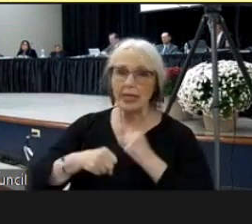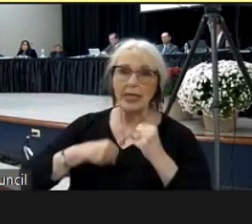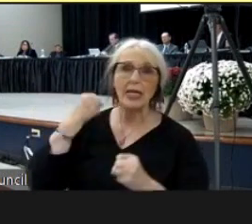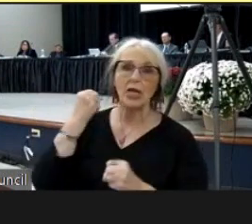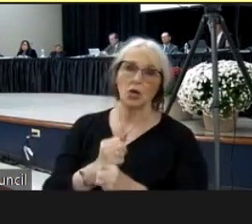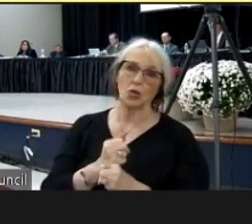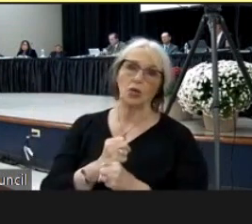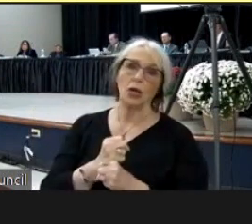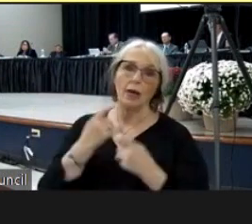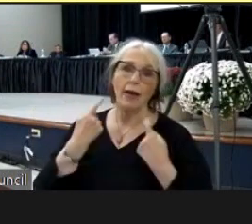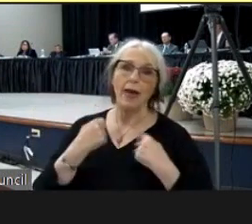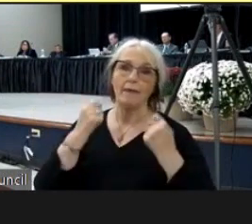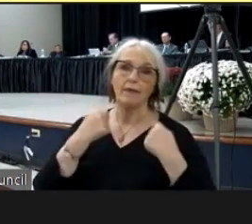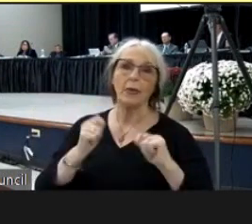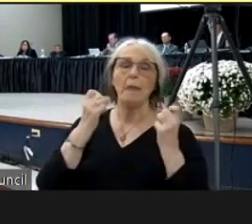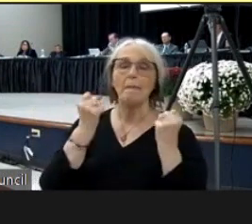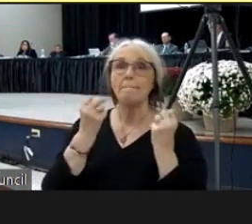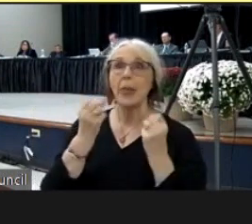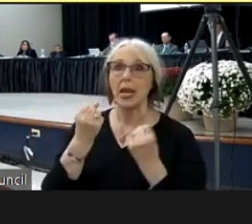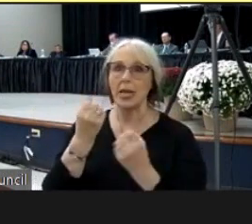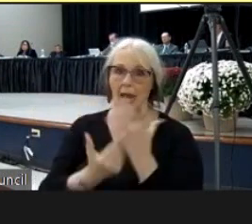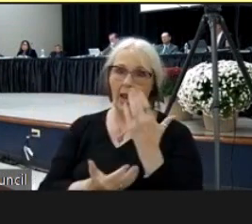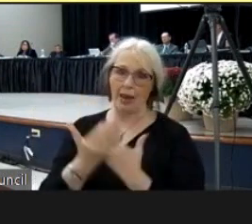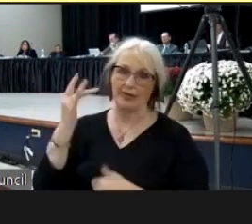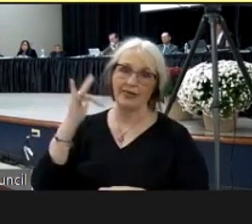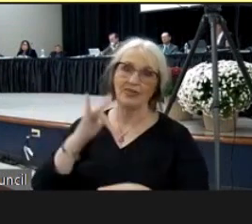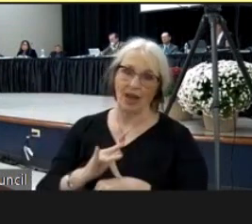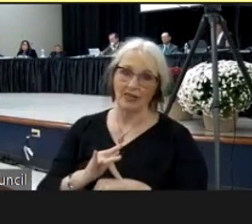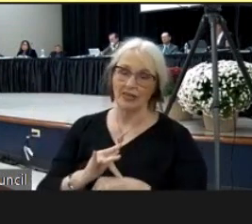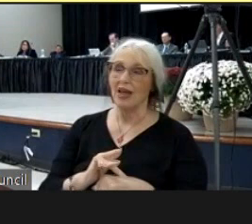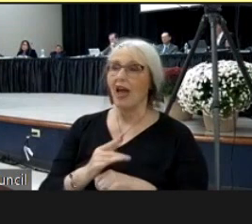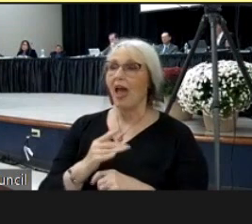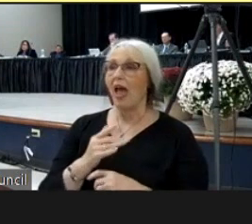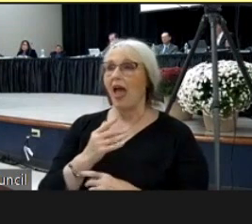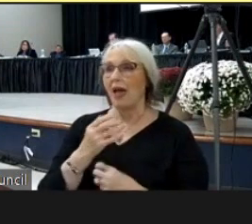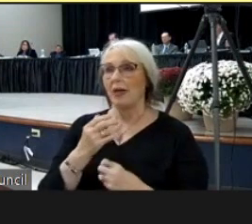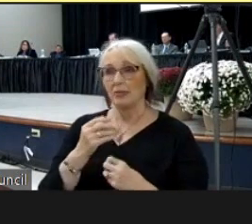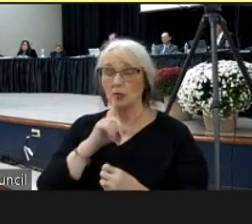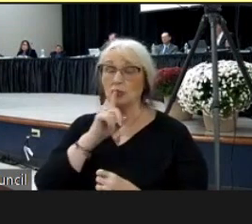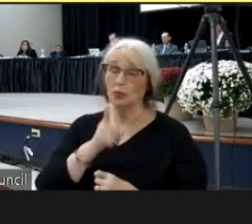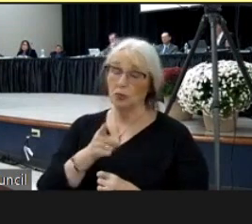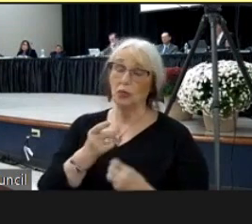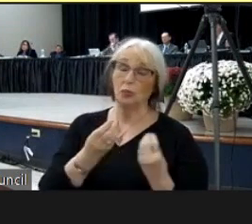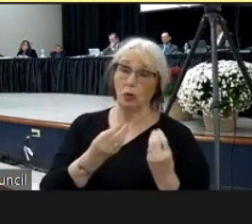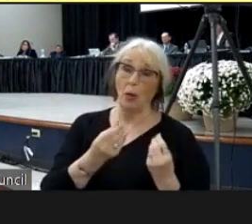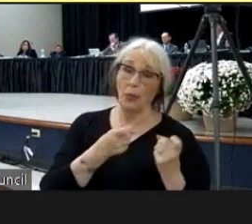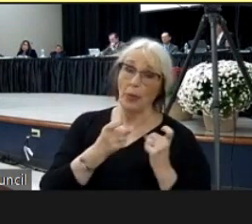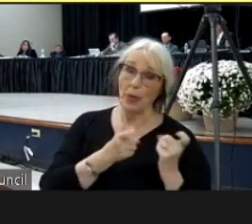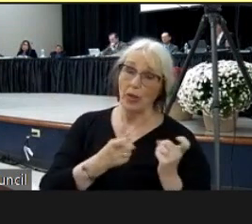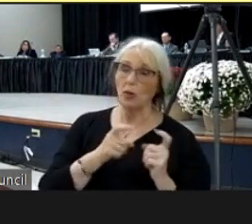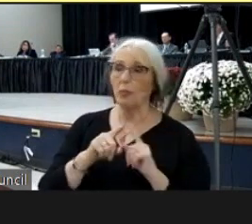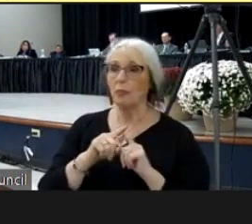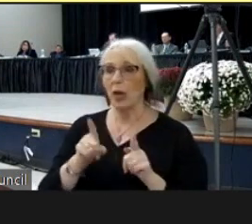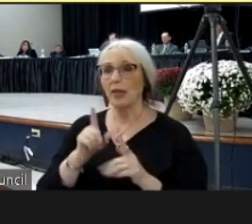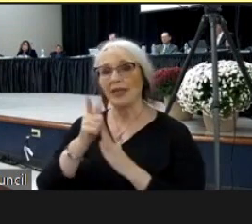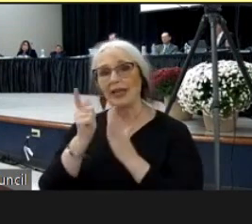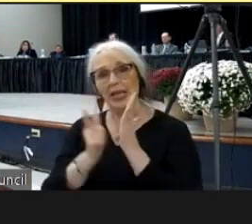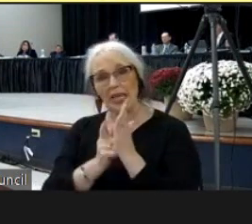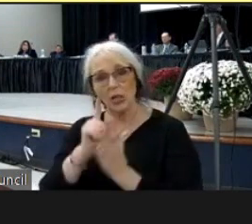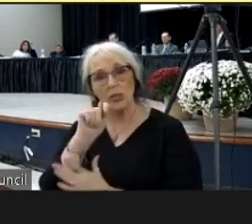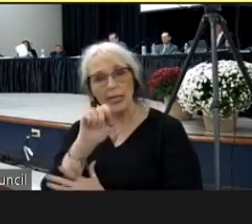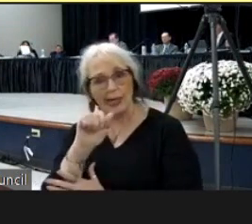effort. Many hands have touched this thing. I think certainly property management, but the legal team at large, I mean,